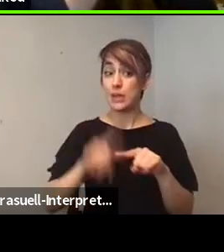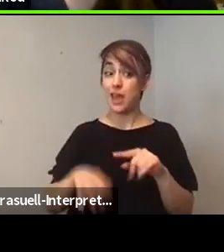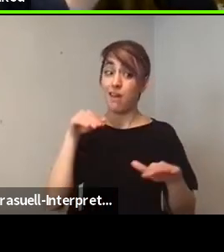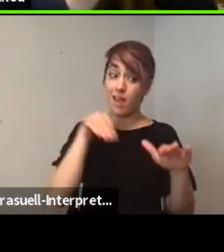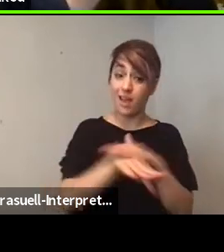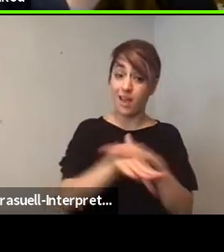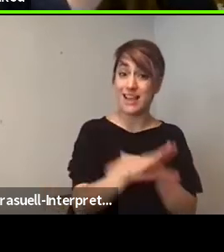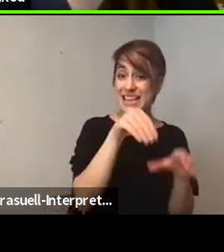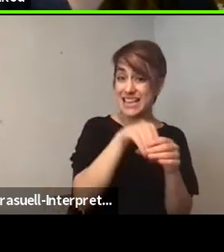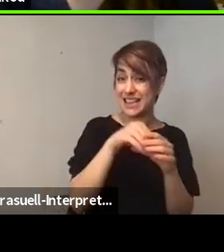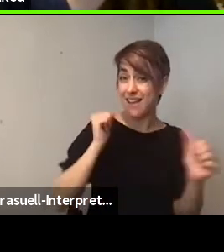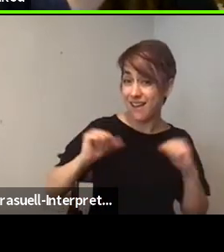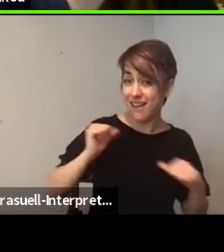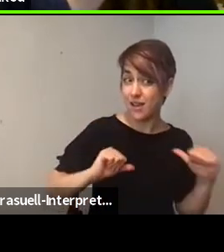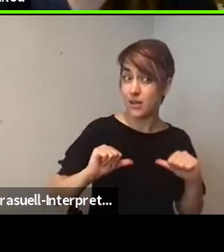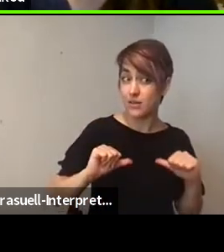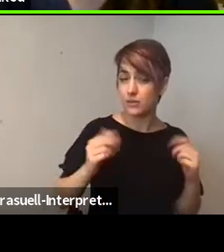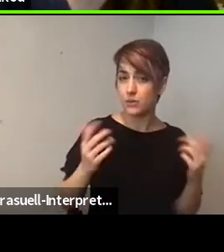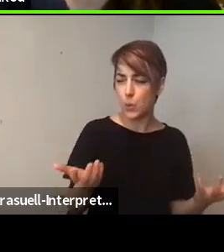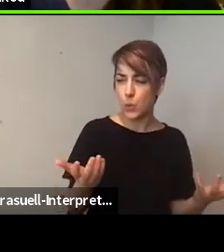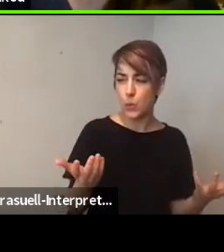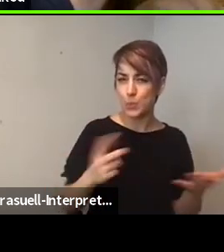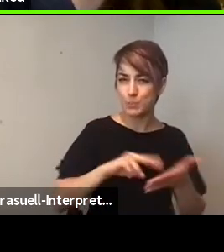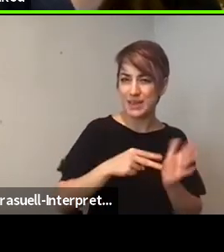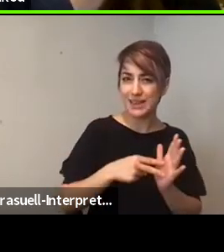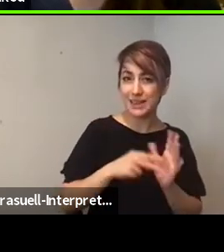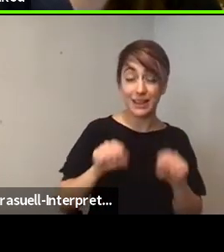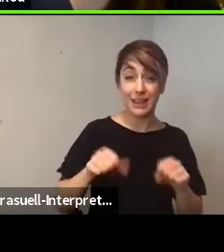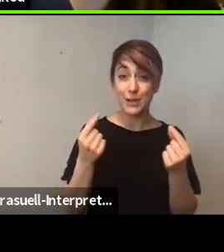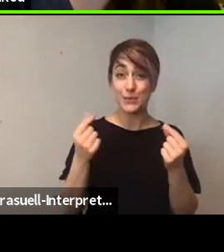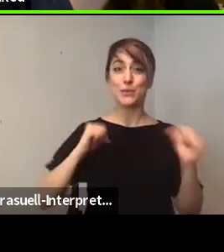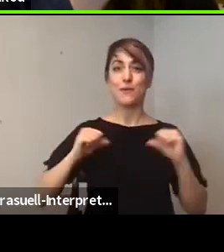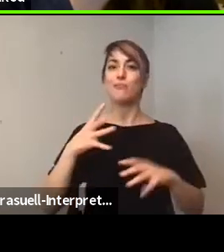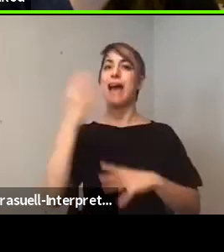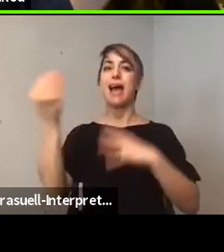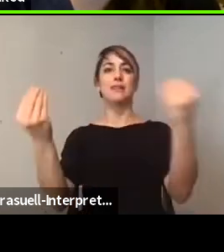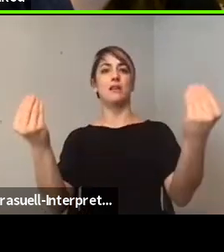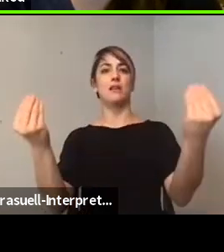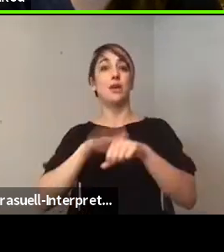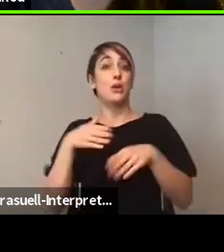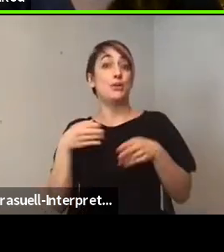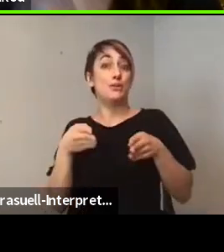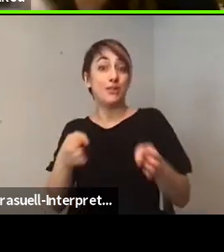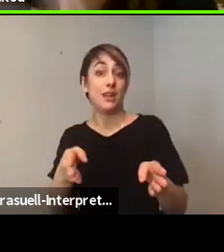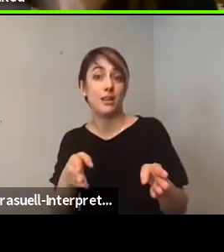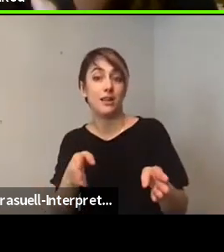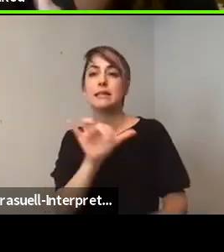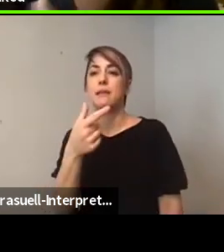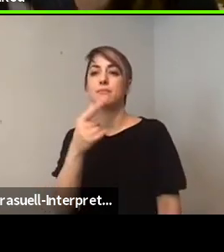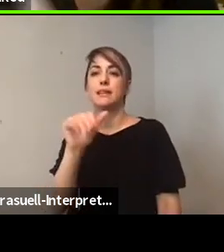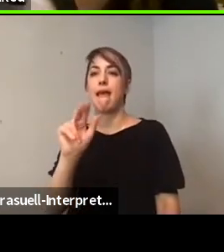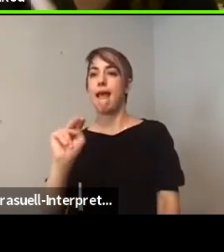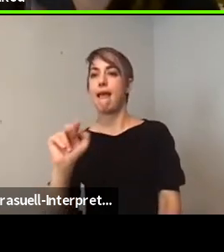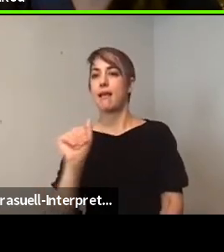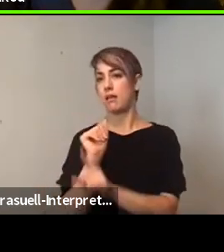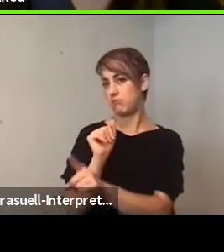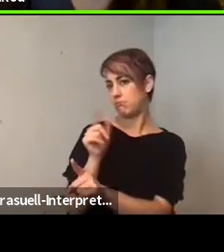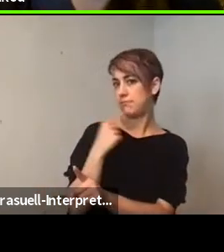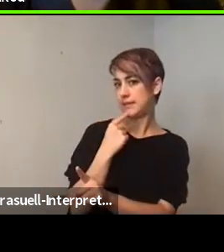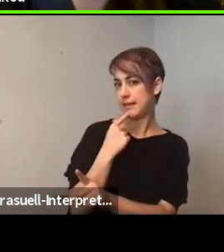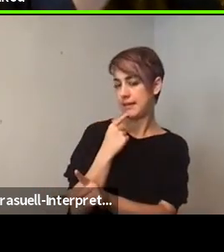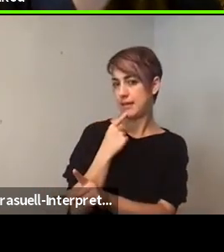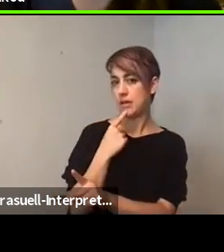So we can just go out to the street and perform, as Jana said before, in front of places